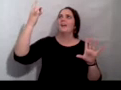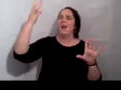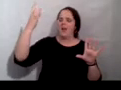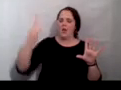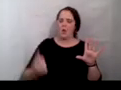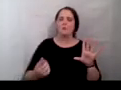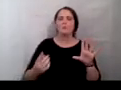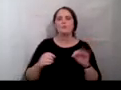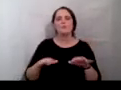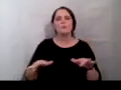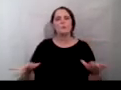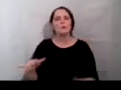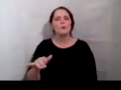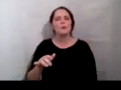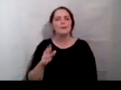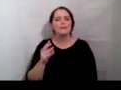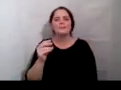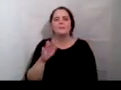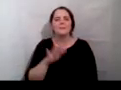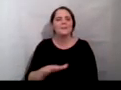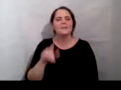reflections of the night sky maybe.